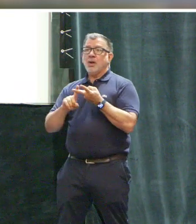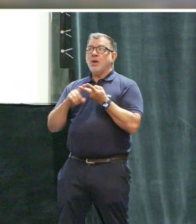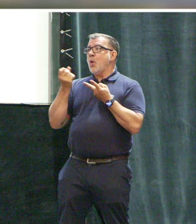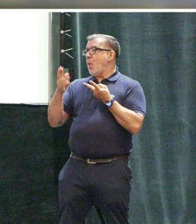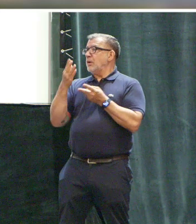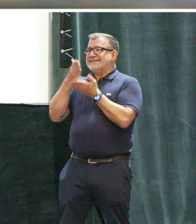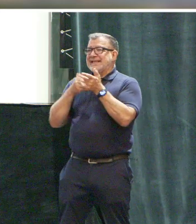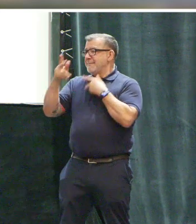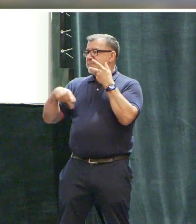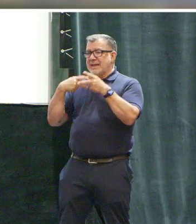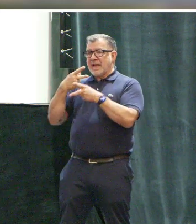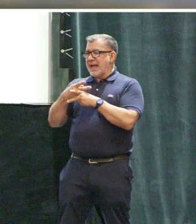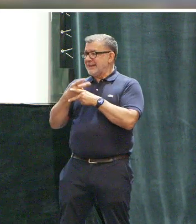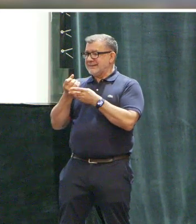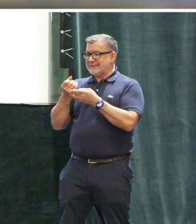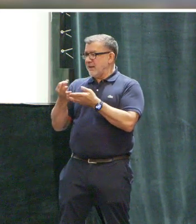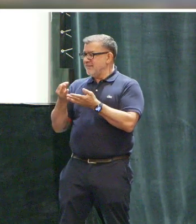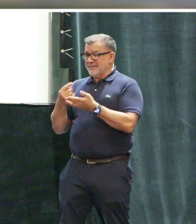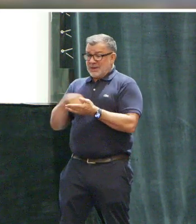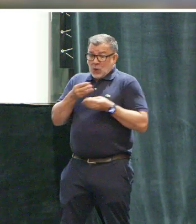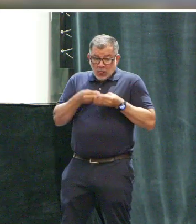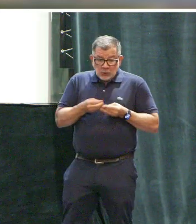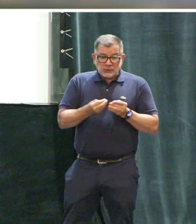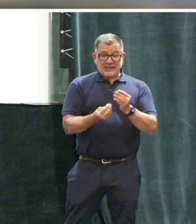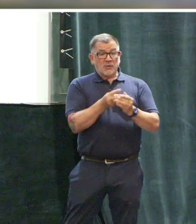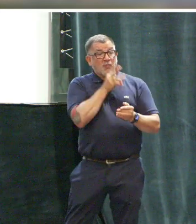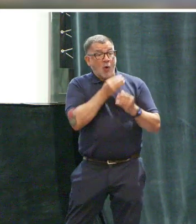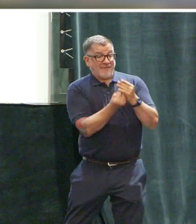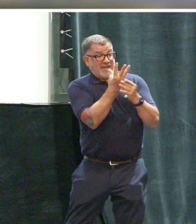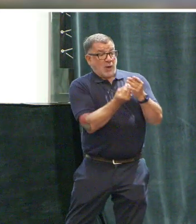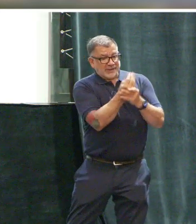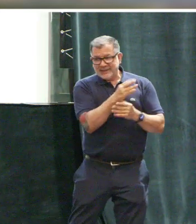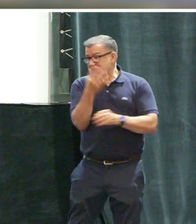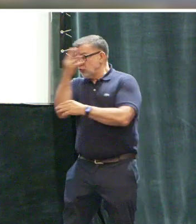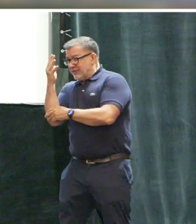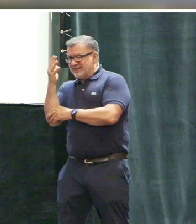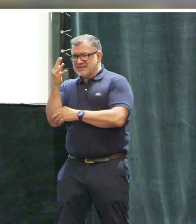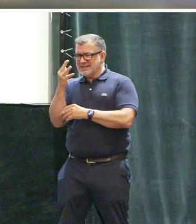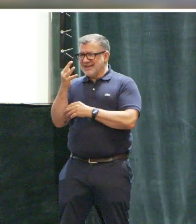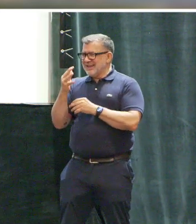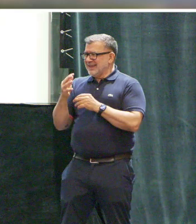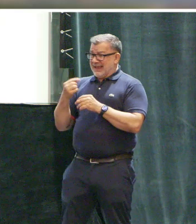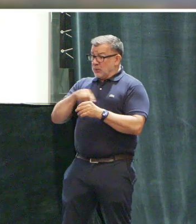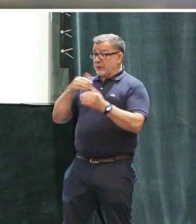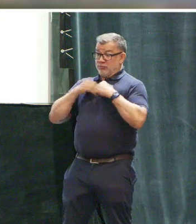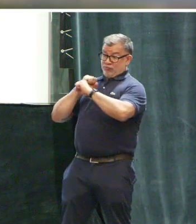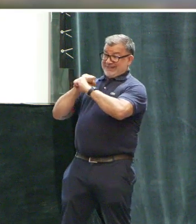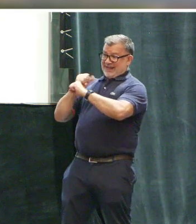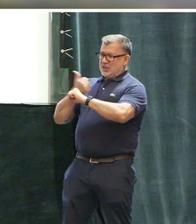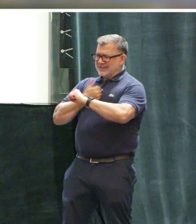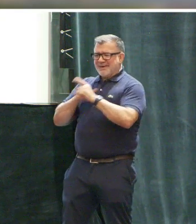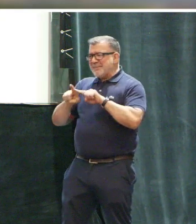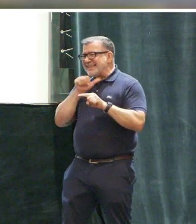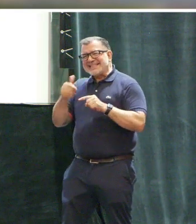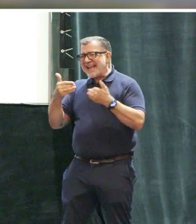of, I mean, we're losing fountains and trees and we are getting protection, but it doesn't seem characteristic or personality